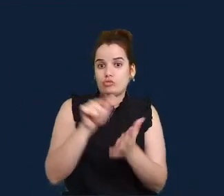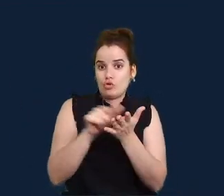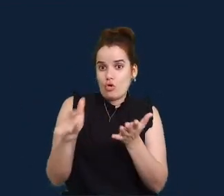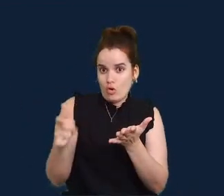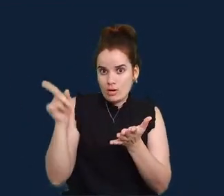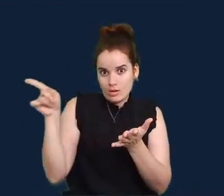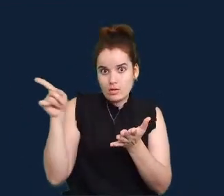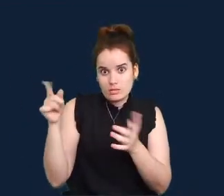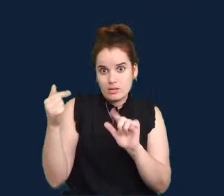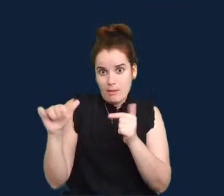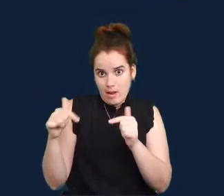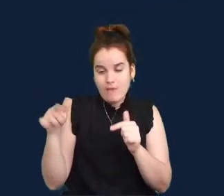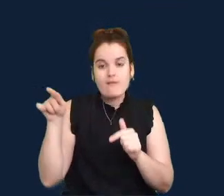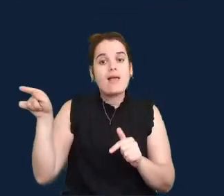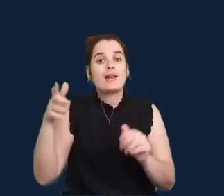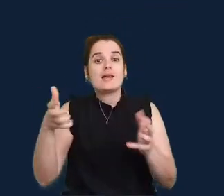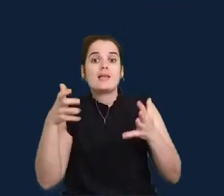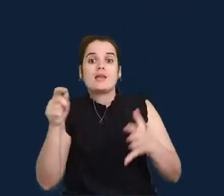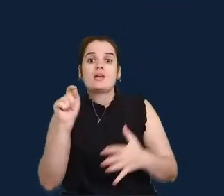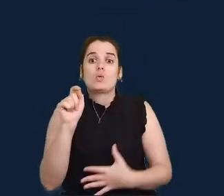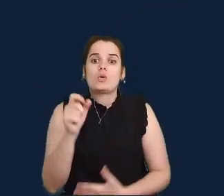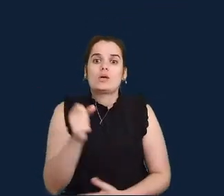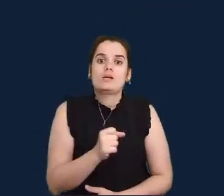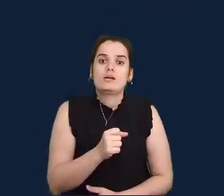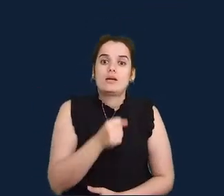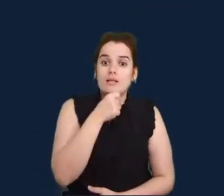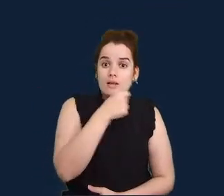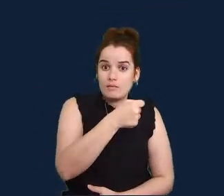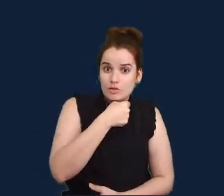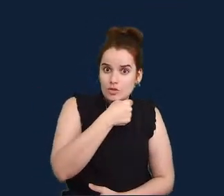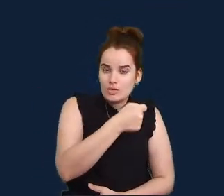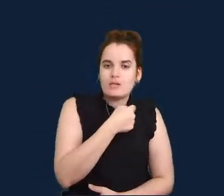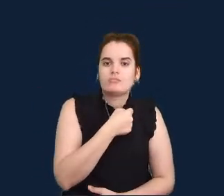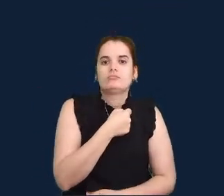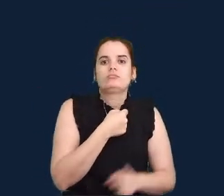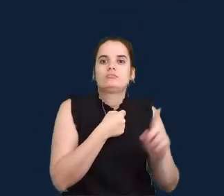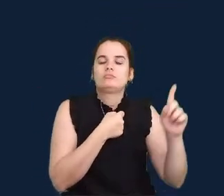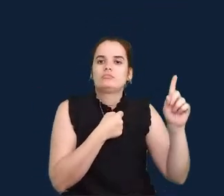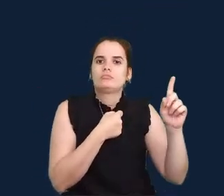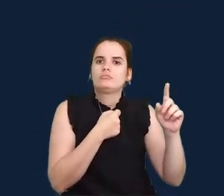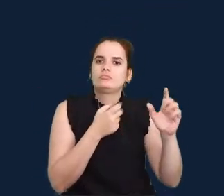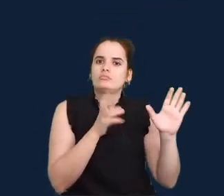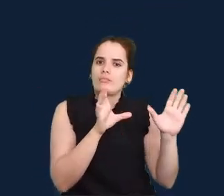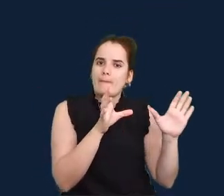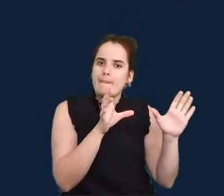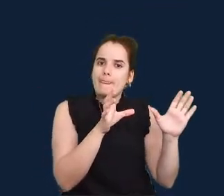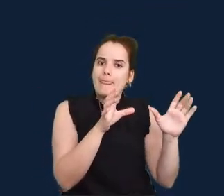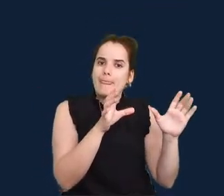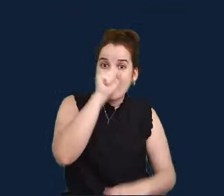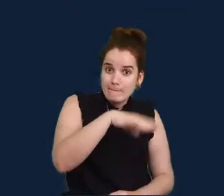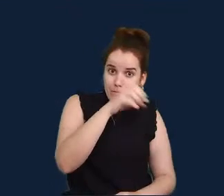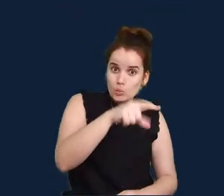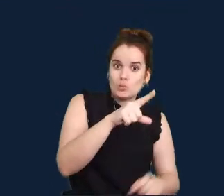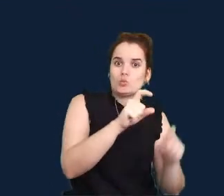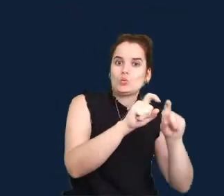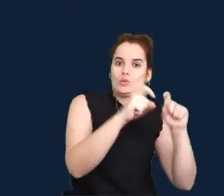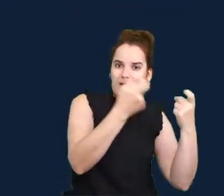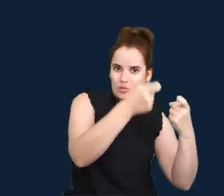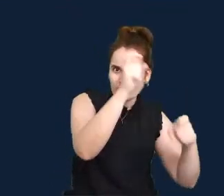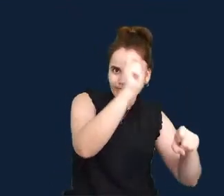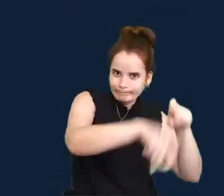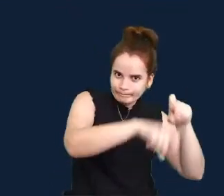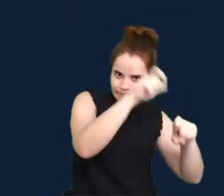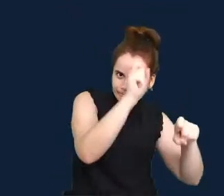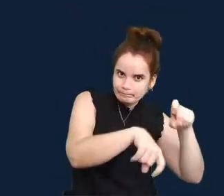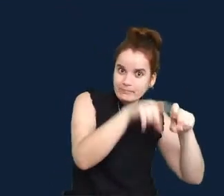to interview survivors of sexual abuse and acid attacks. And as he was doing